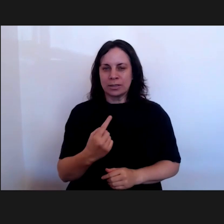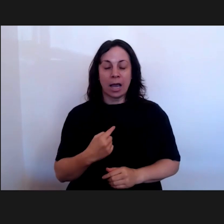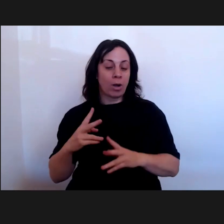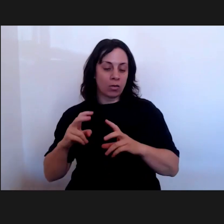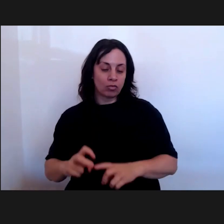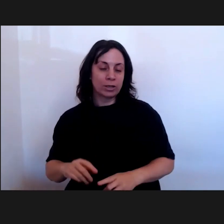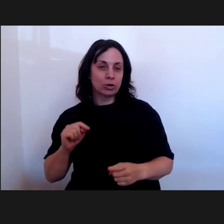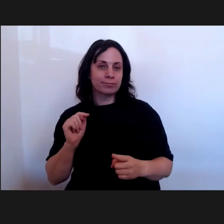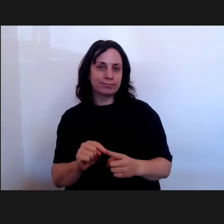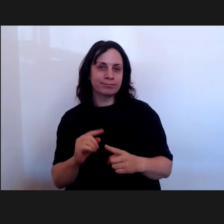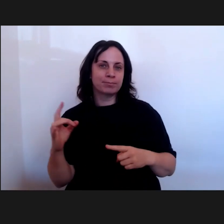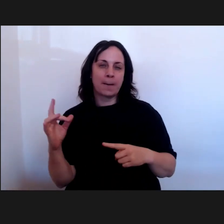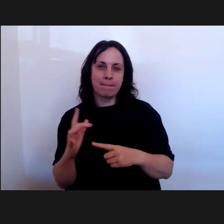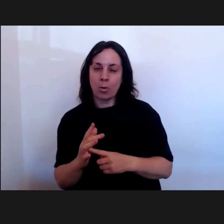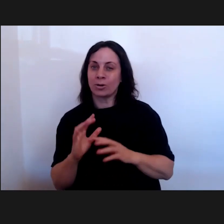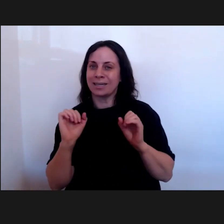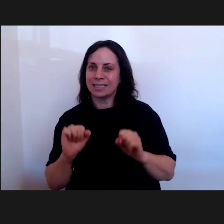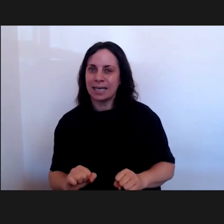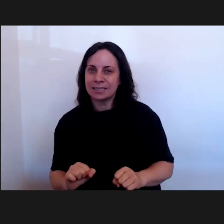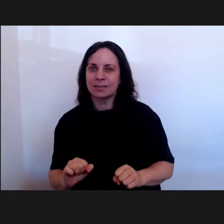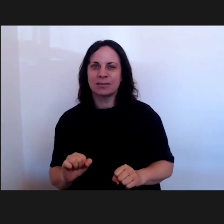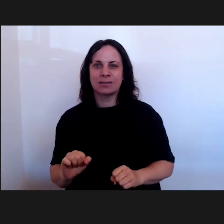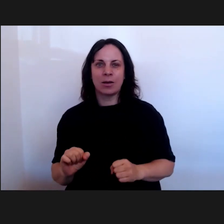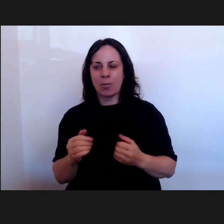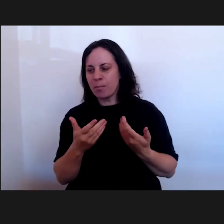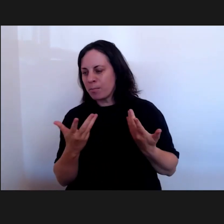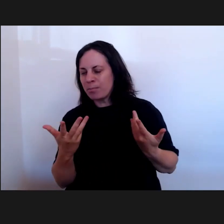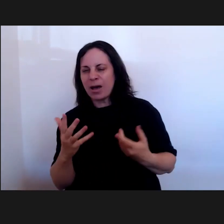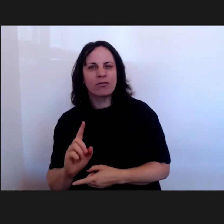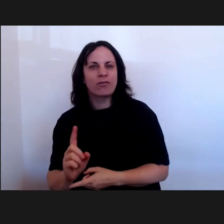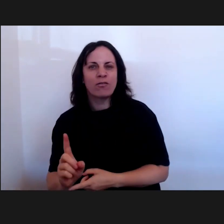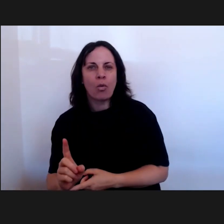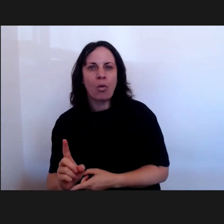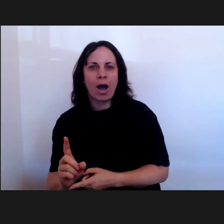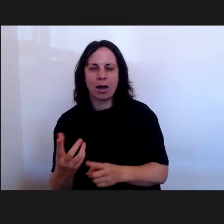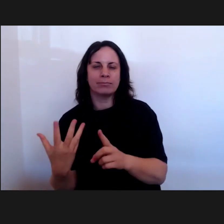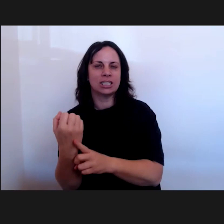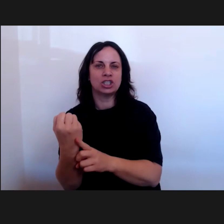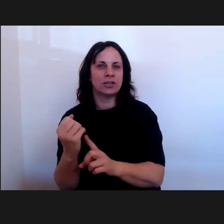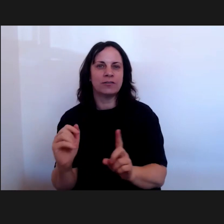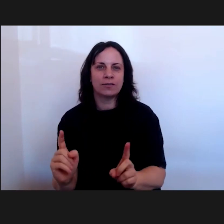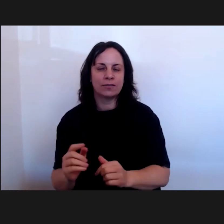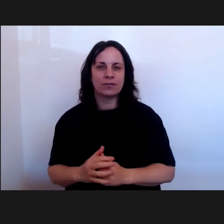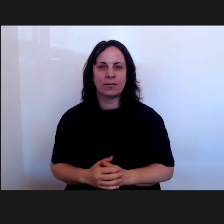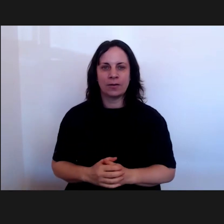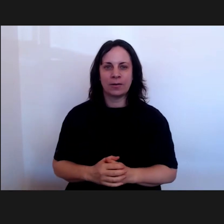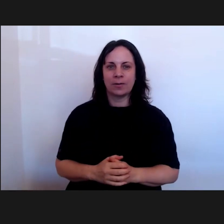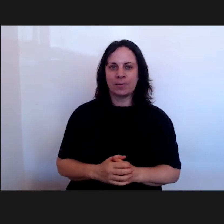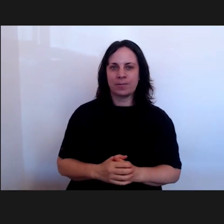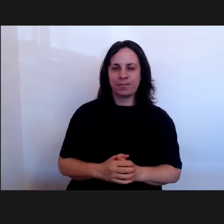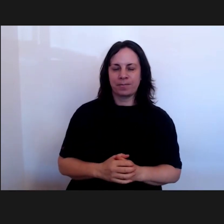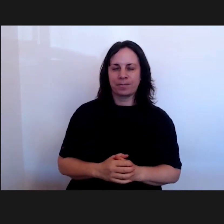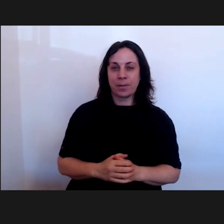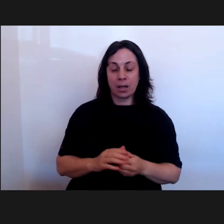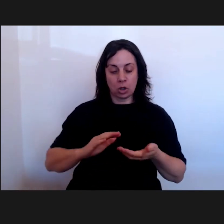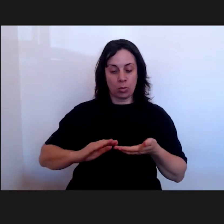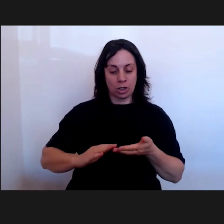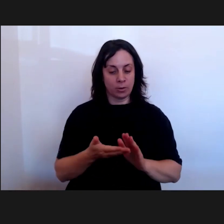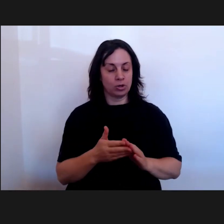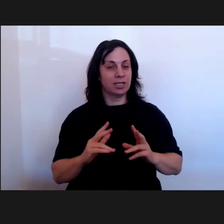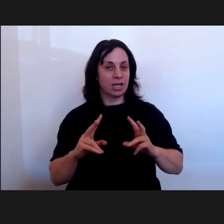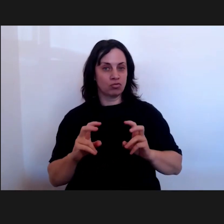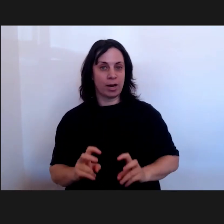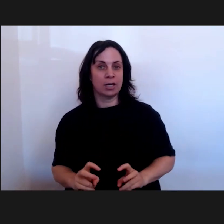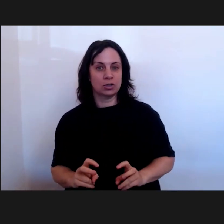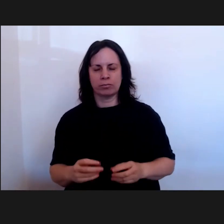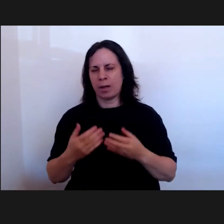what? To what end? I think we need to be speaking a little bit more about that. And I really, really appreciate community research for